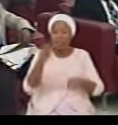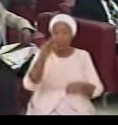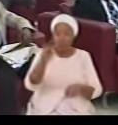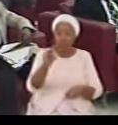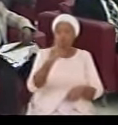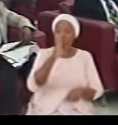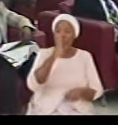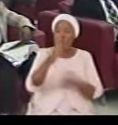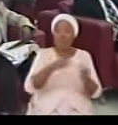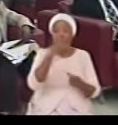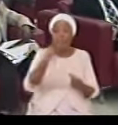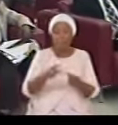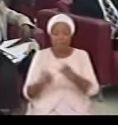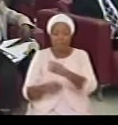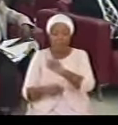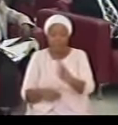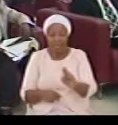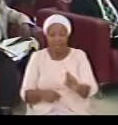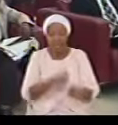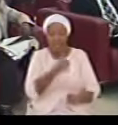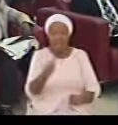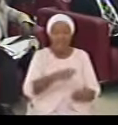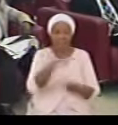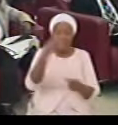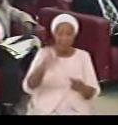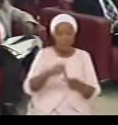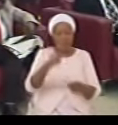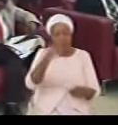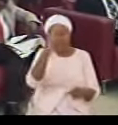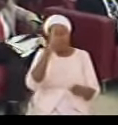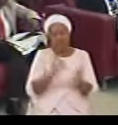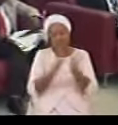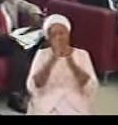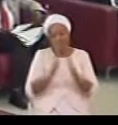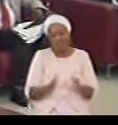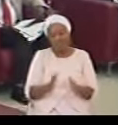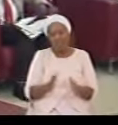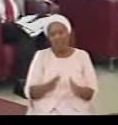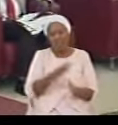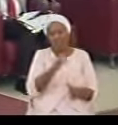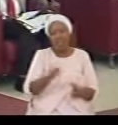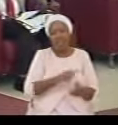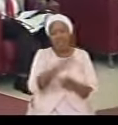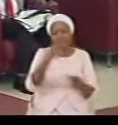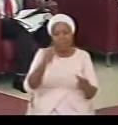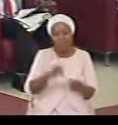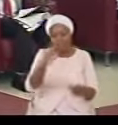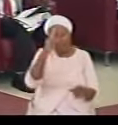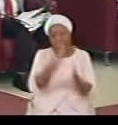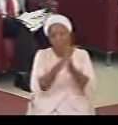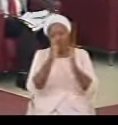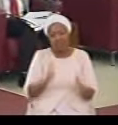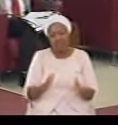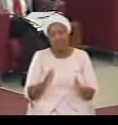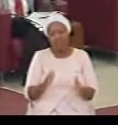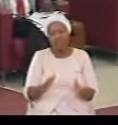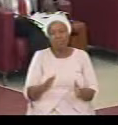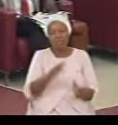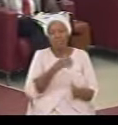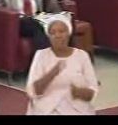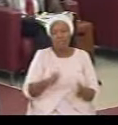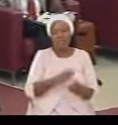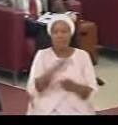perfect? A perfect believer, a perfect minister,